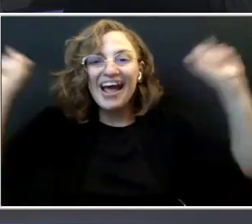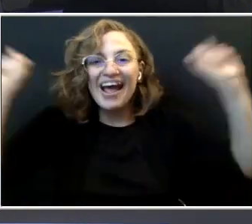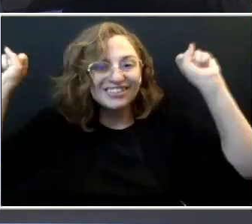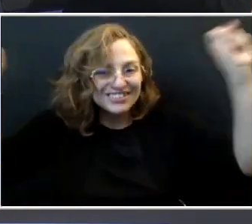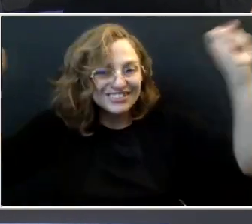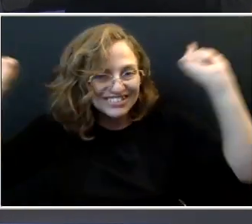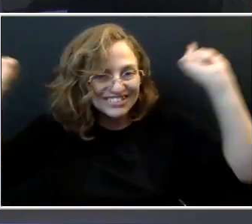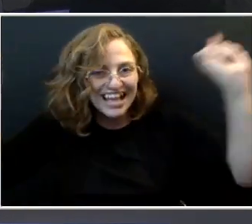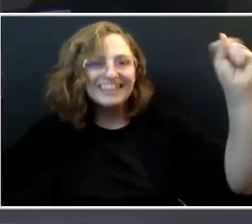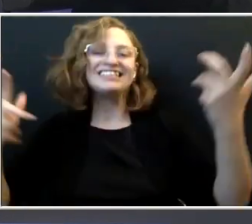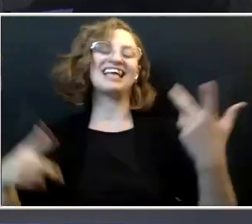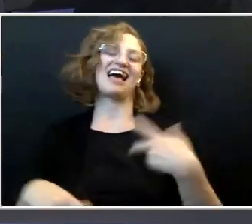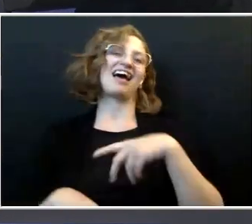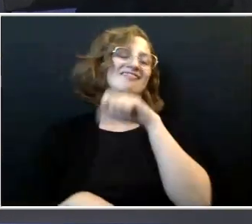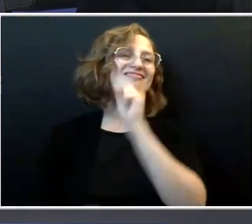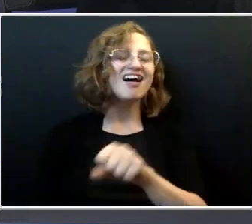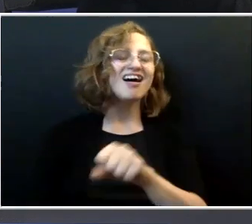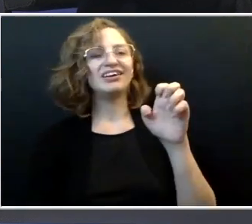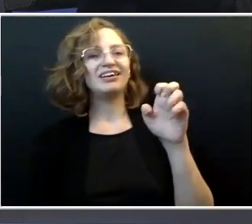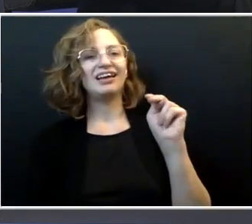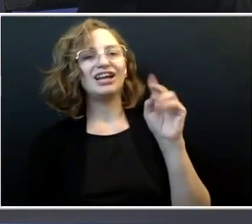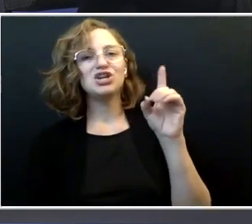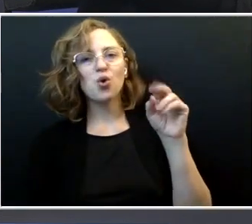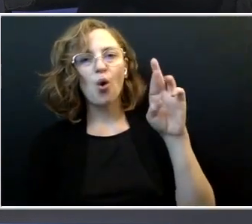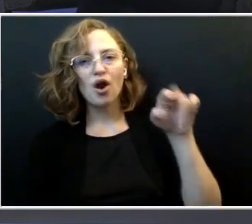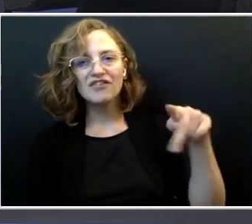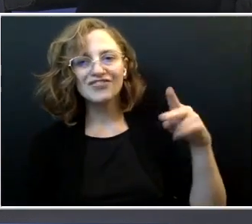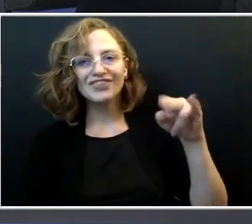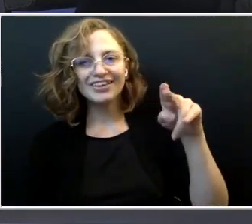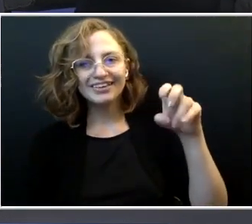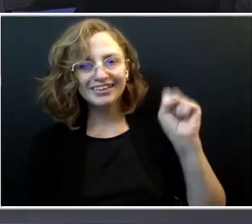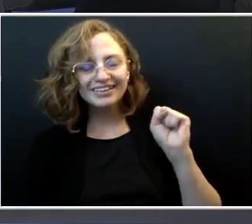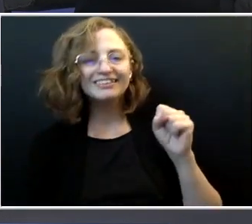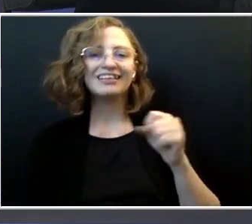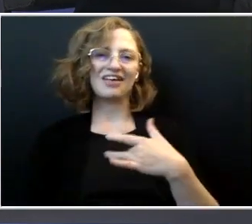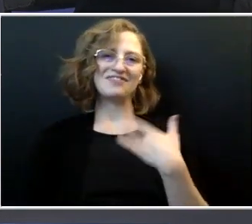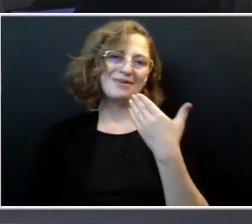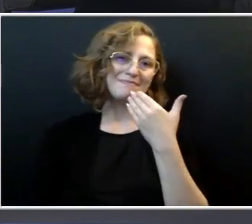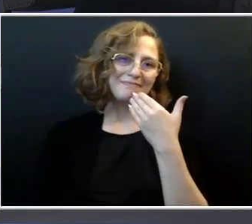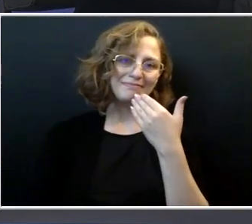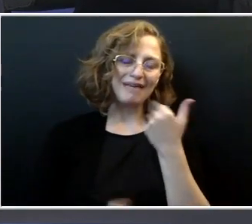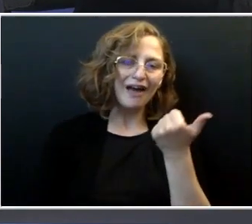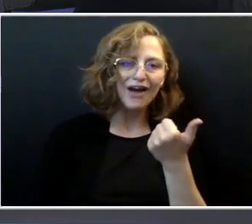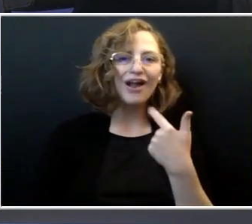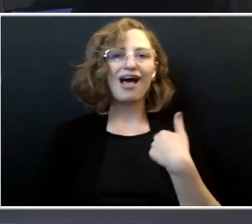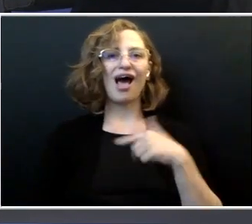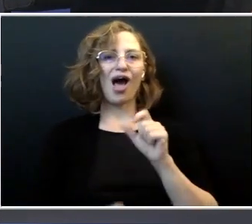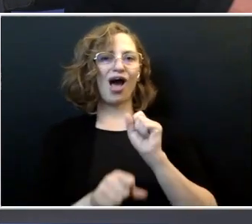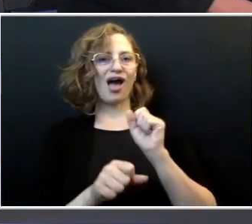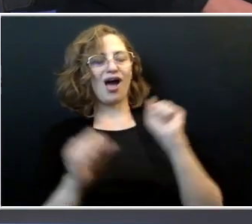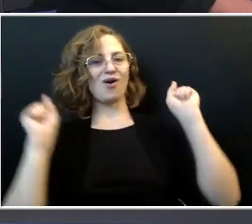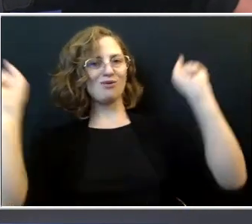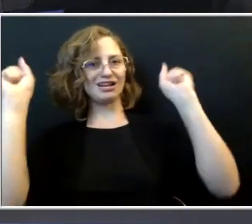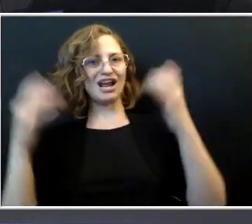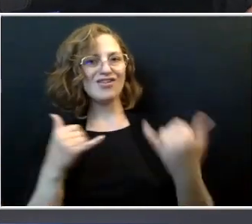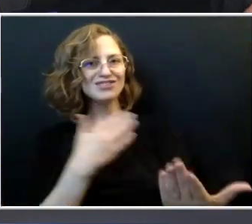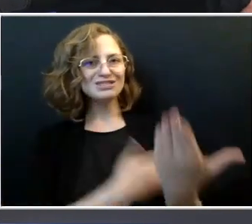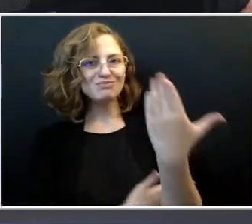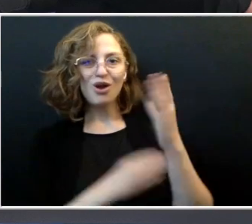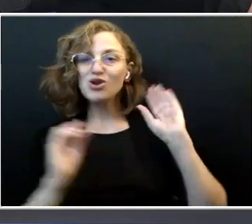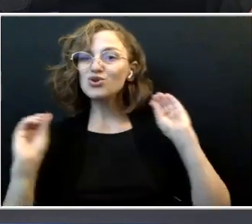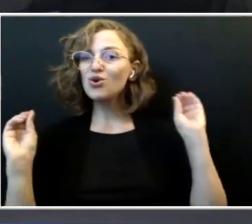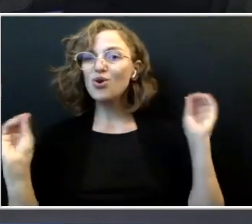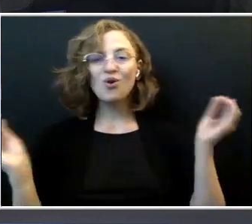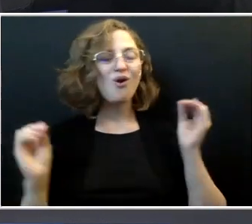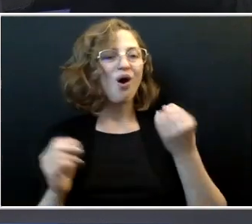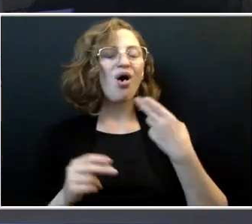endorphin thing. It makes me feel better. I worked out this morning. I don't have a tie on because I'm still sweating because of the humidity. I love it. I'm